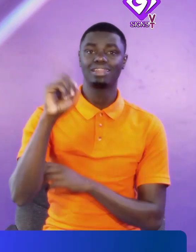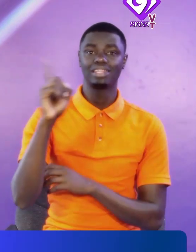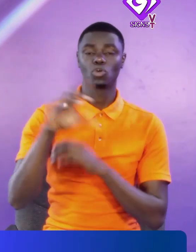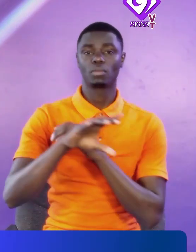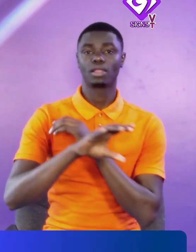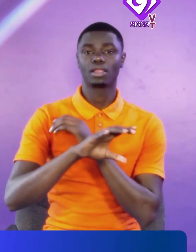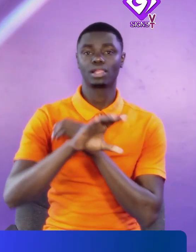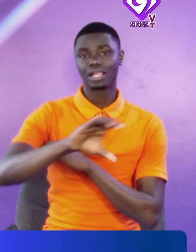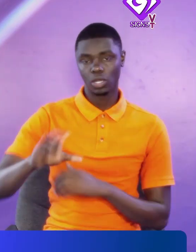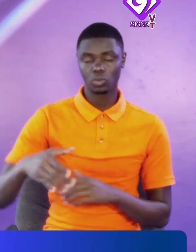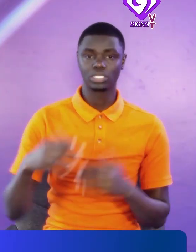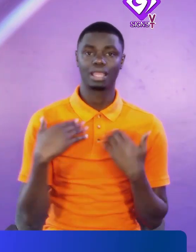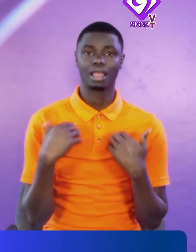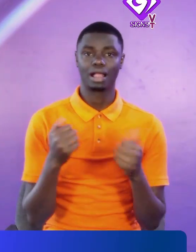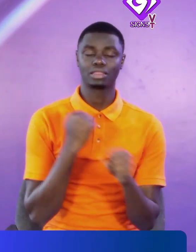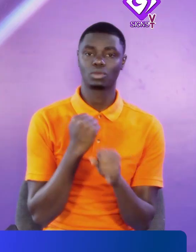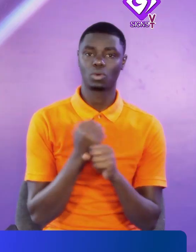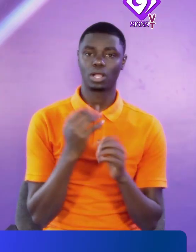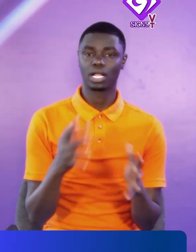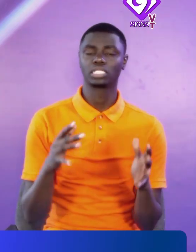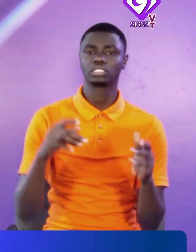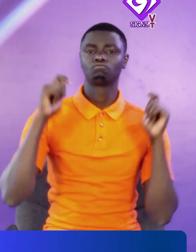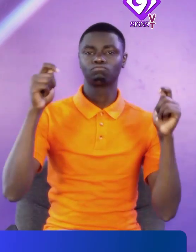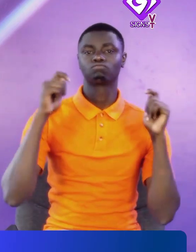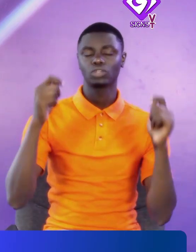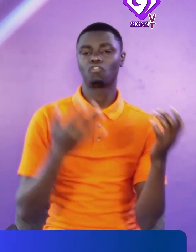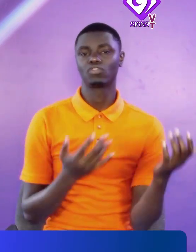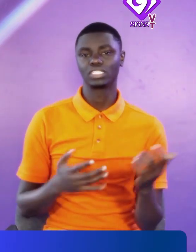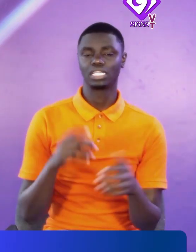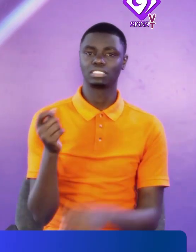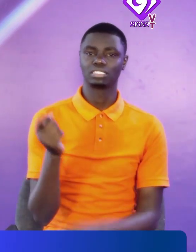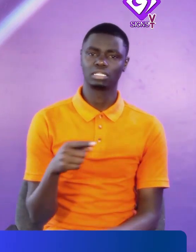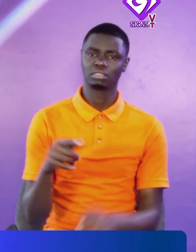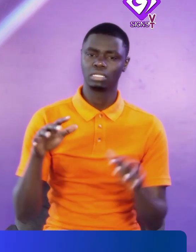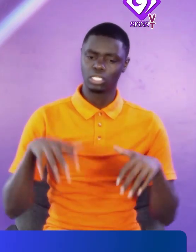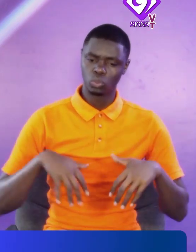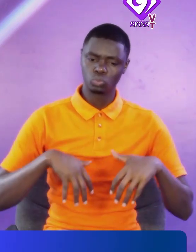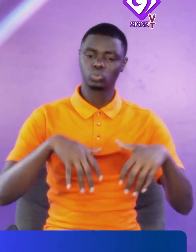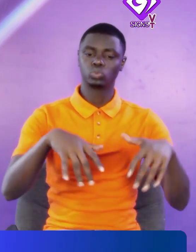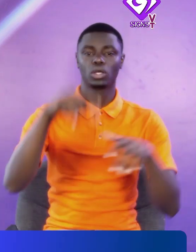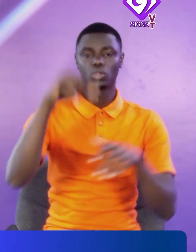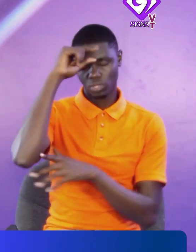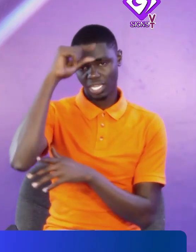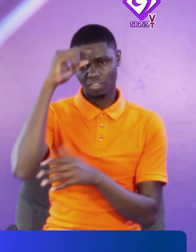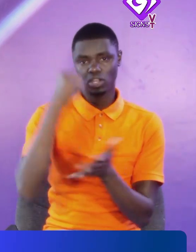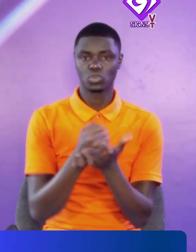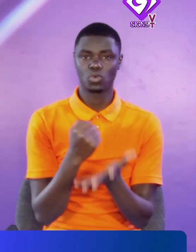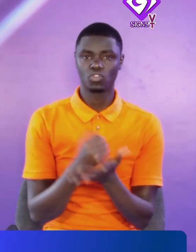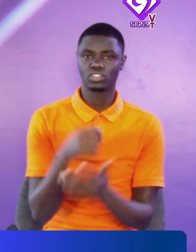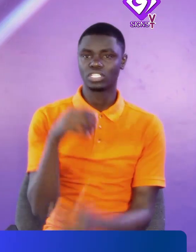street protest over delayed salaries. The workers who marched to the governor's office of the county executive